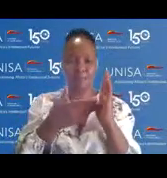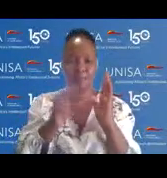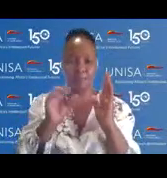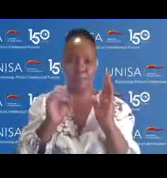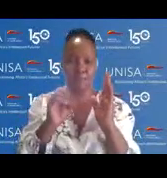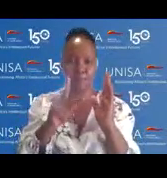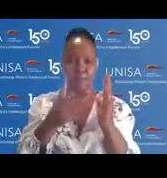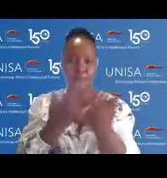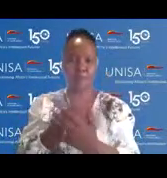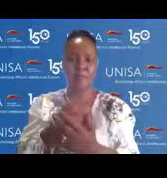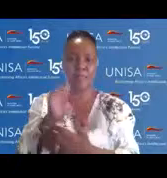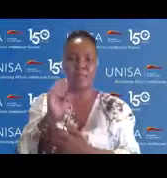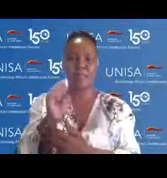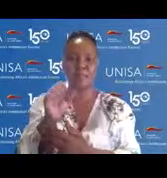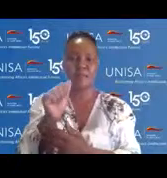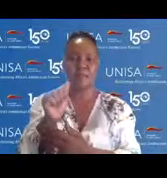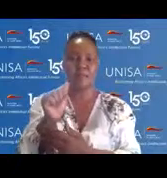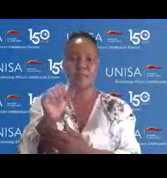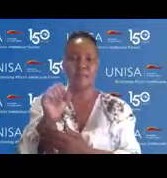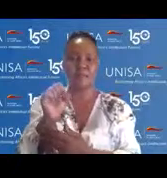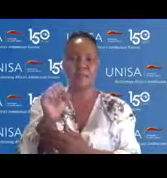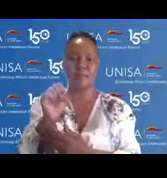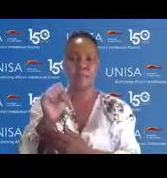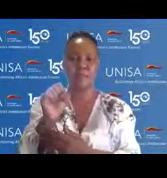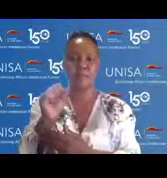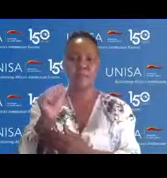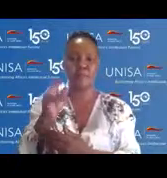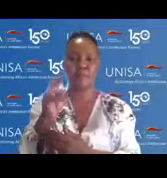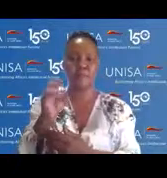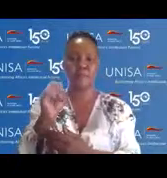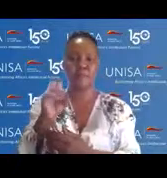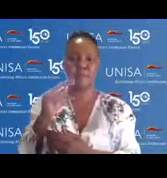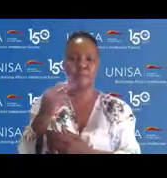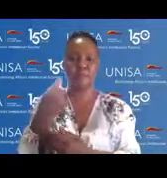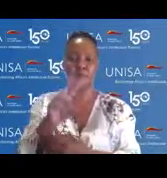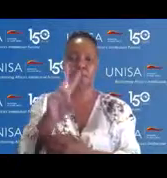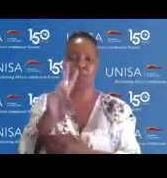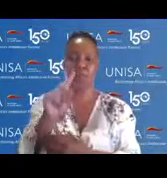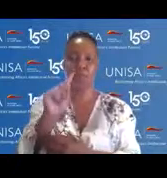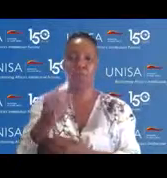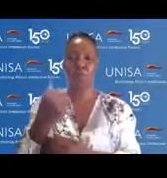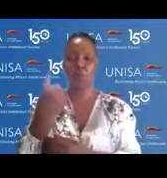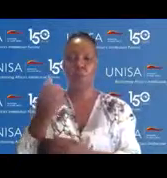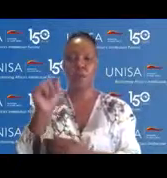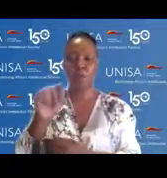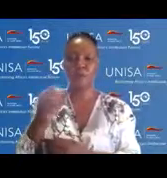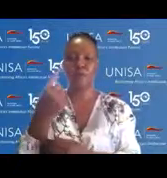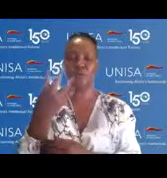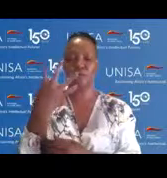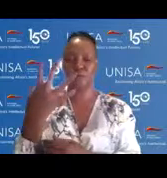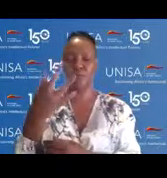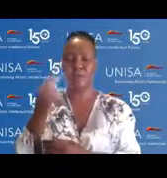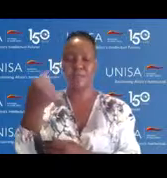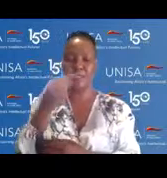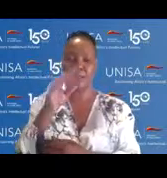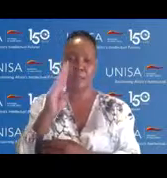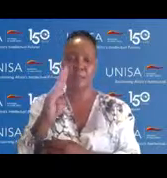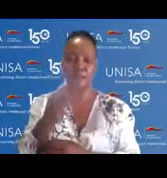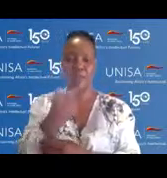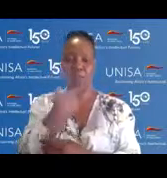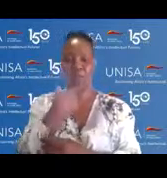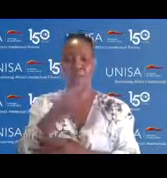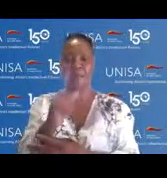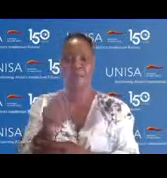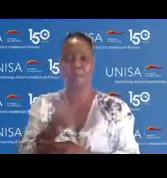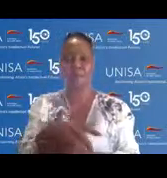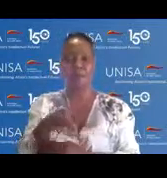Samsung Internet, 1.25 gigabytes has been gobbled up by that app. I'm quite surprised that the Huawei Health